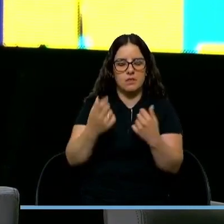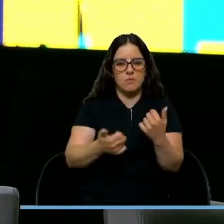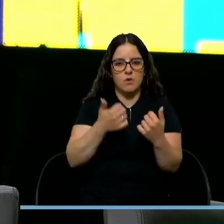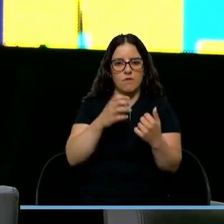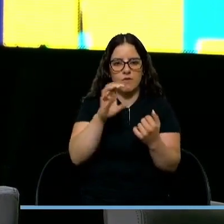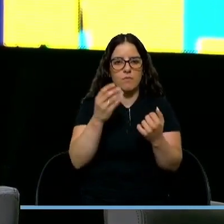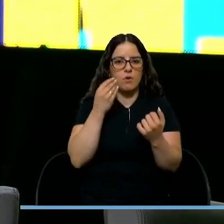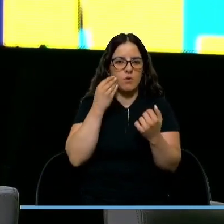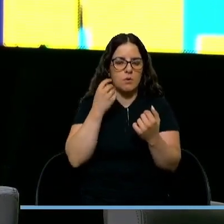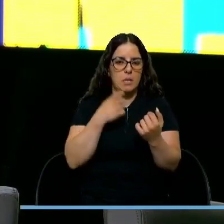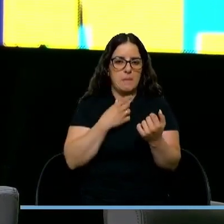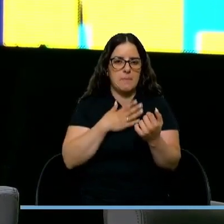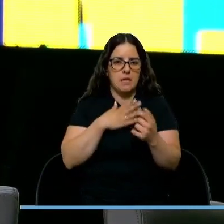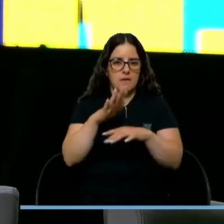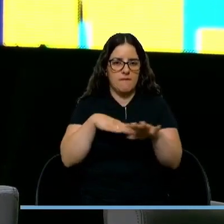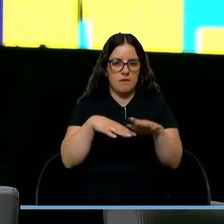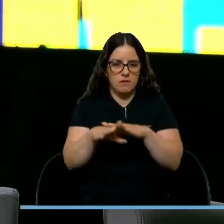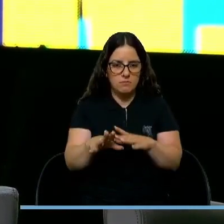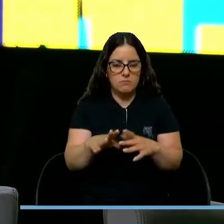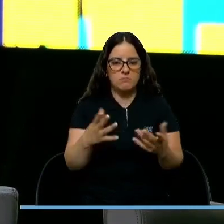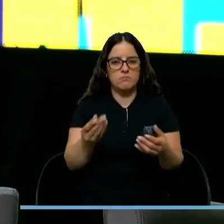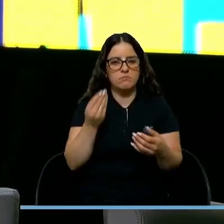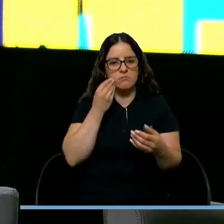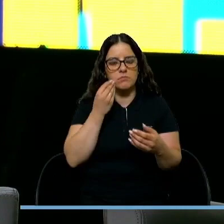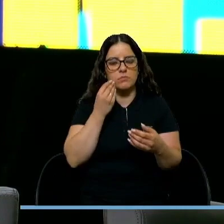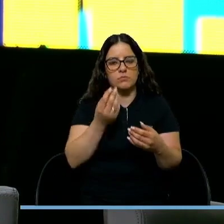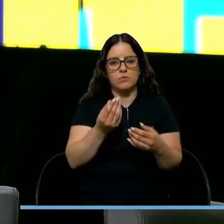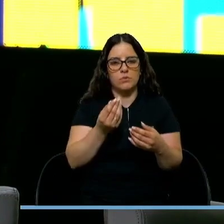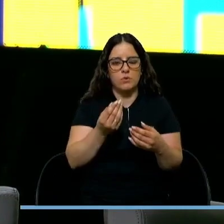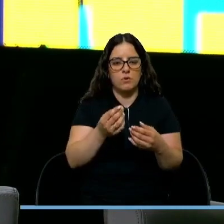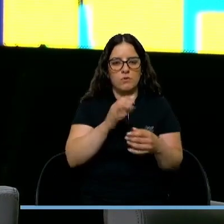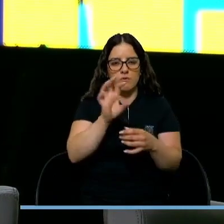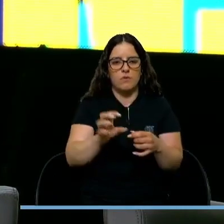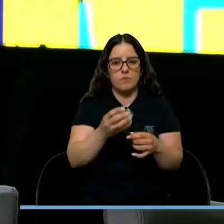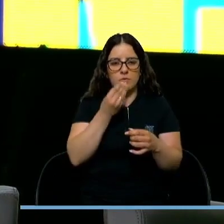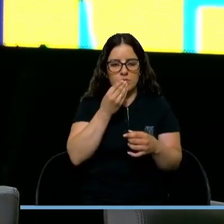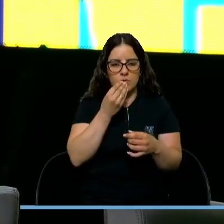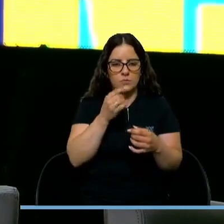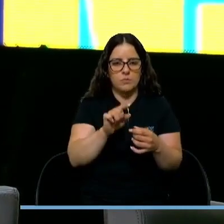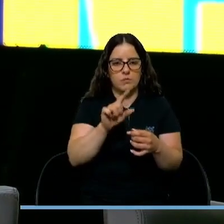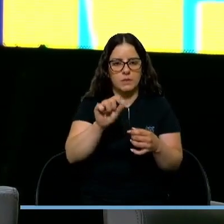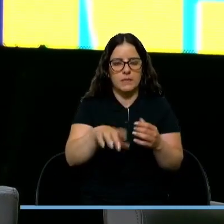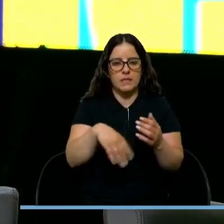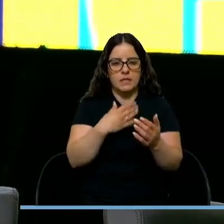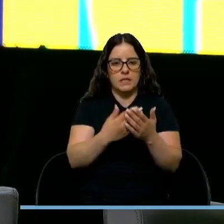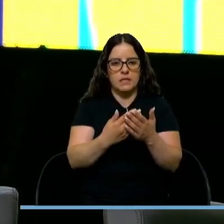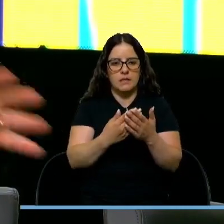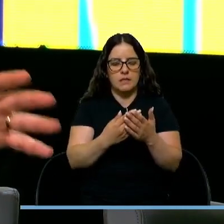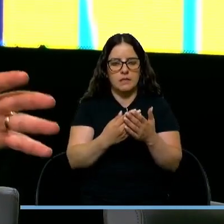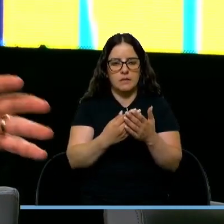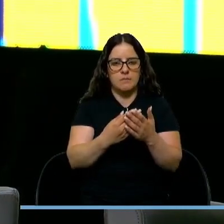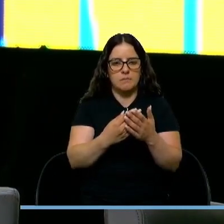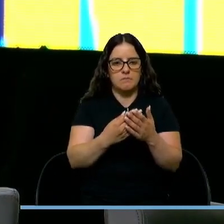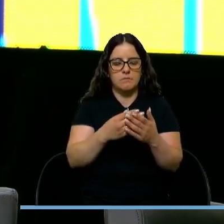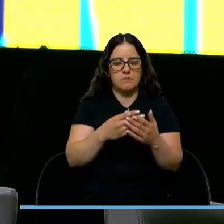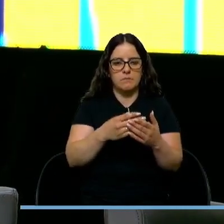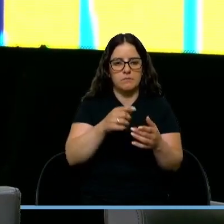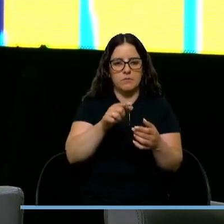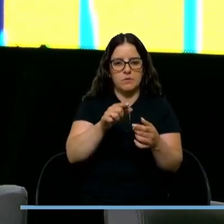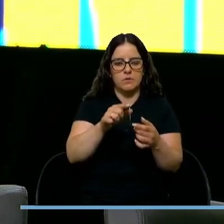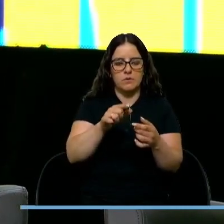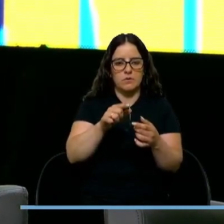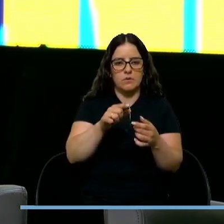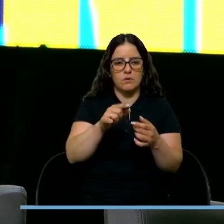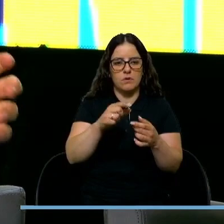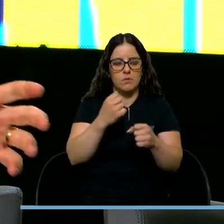It entails us on how to rethink how companies consume and how the sourcing is